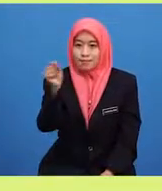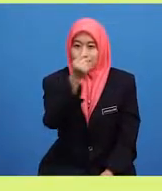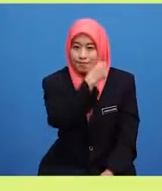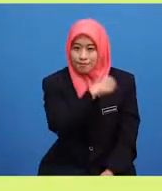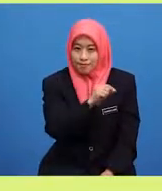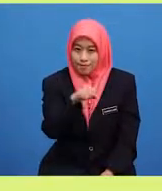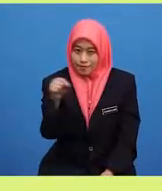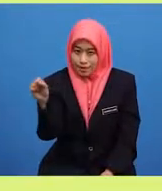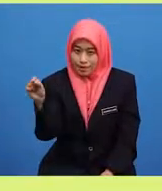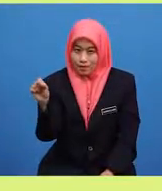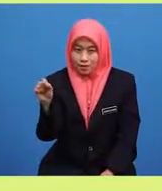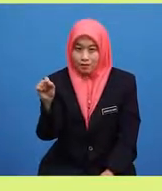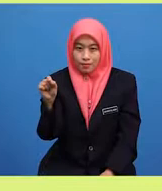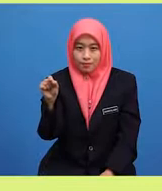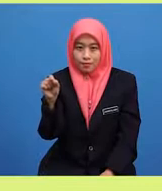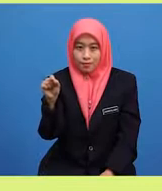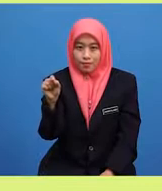Pencil.